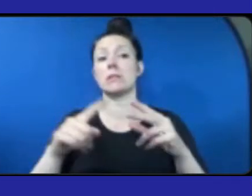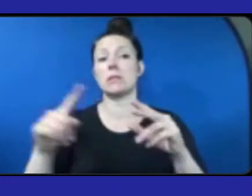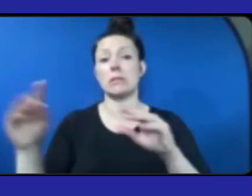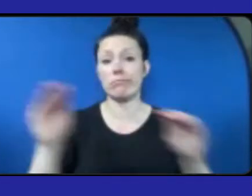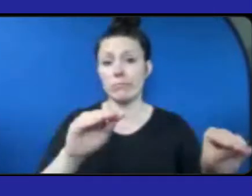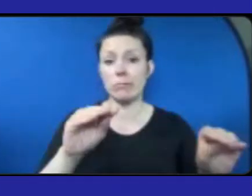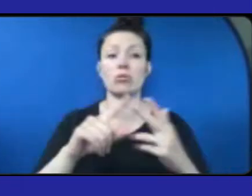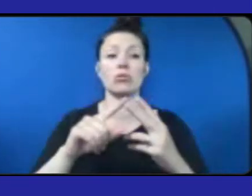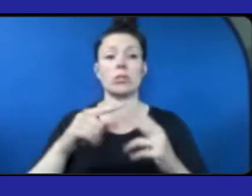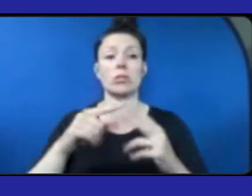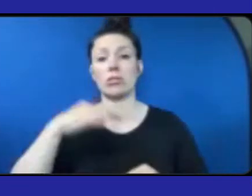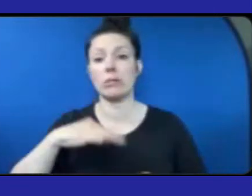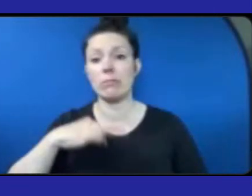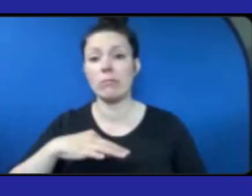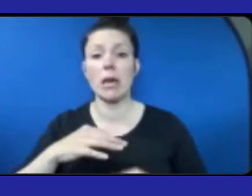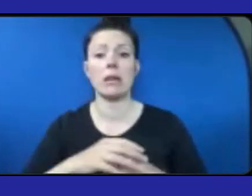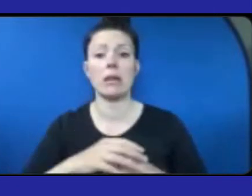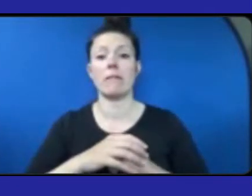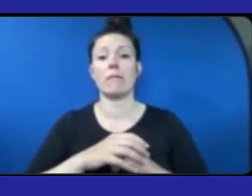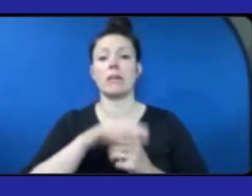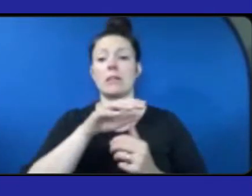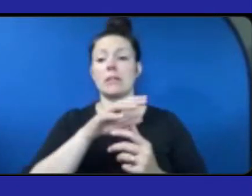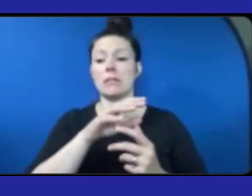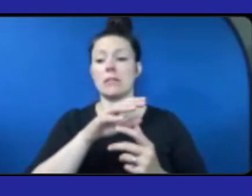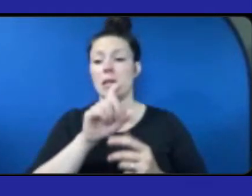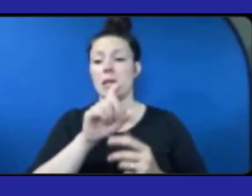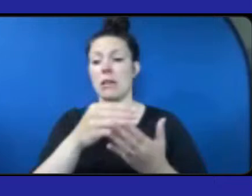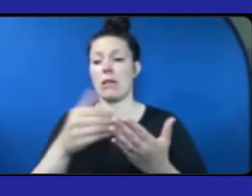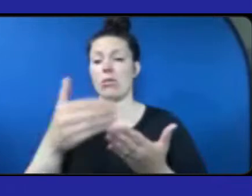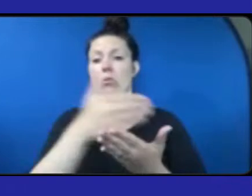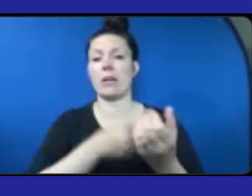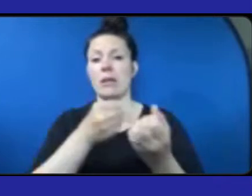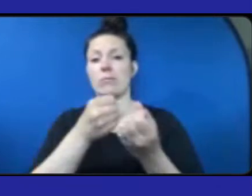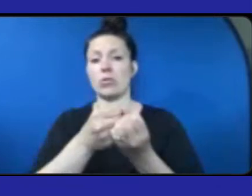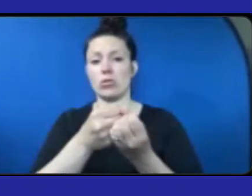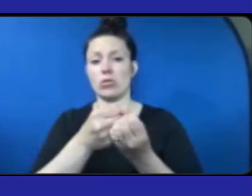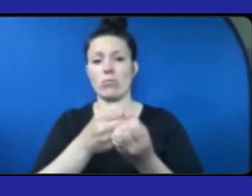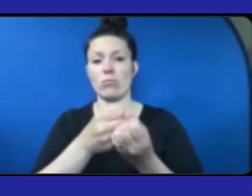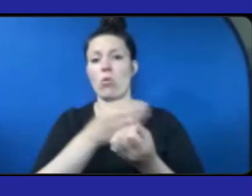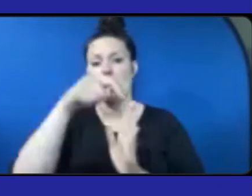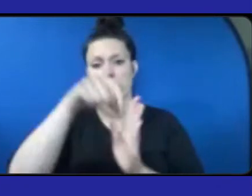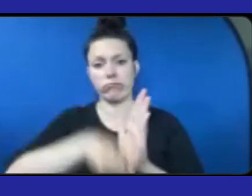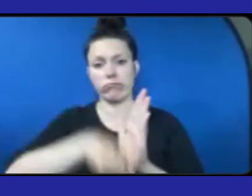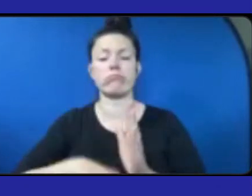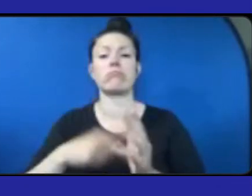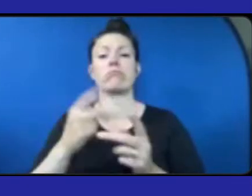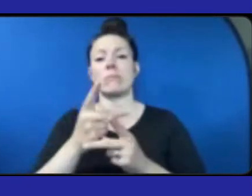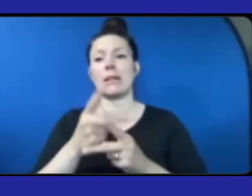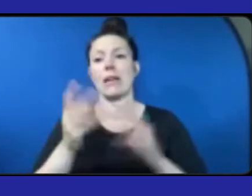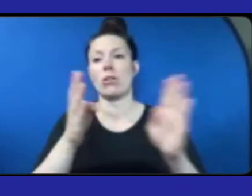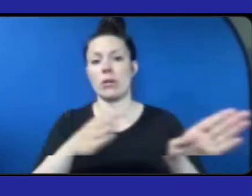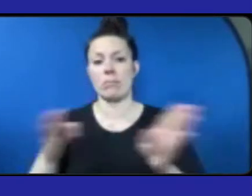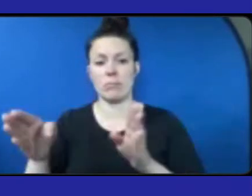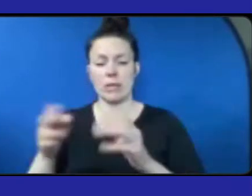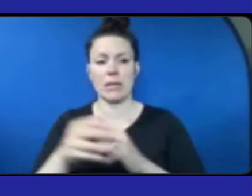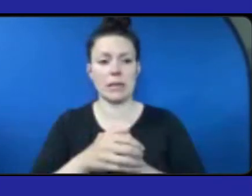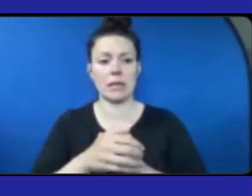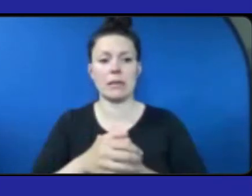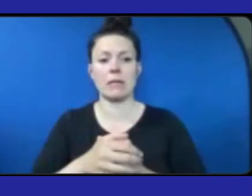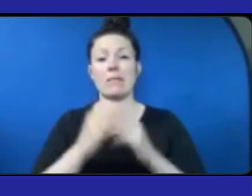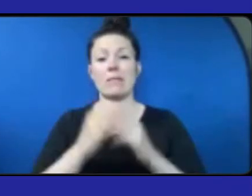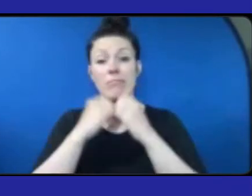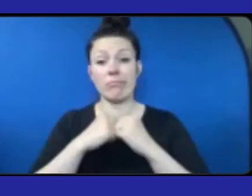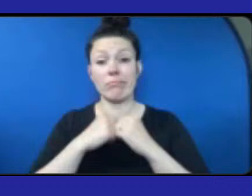benefits, and income support, and advanced care planning. The value of providing these services